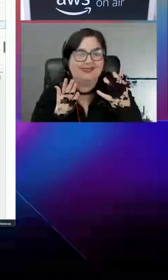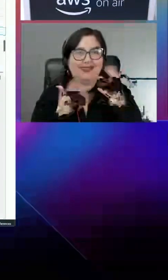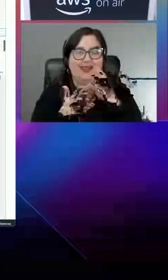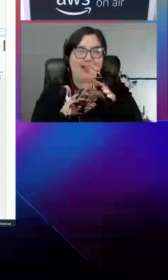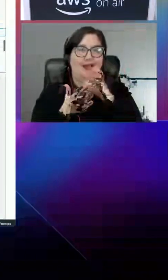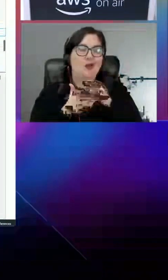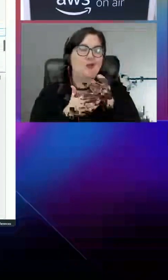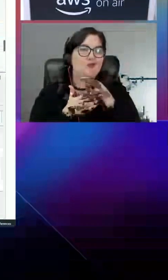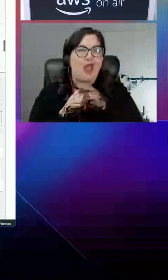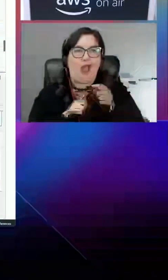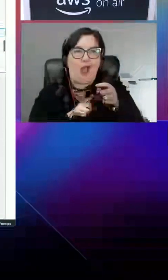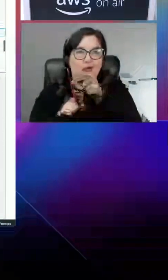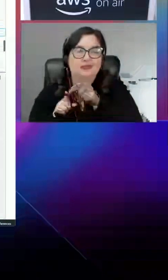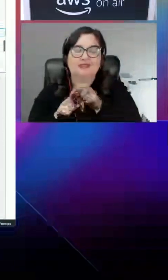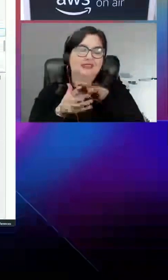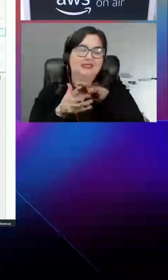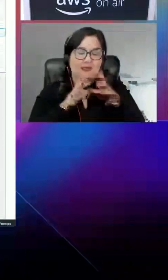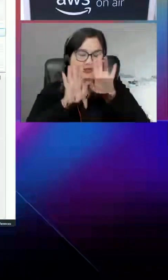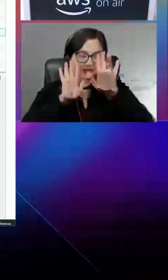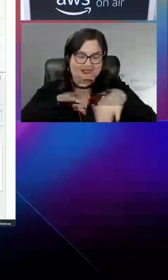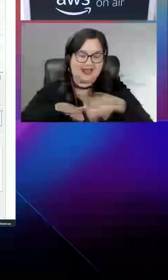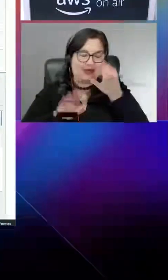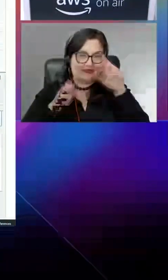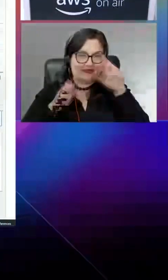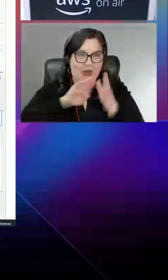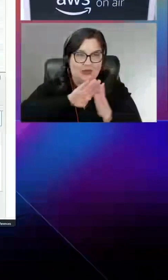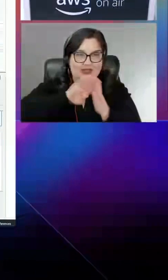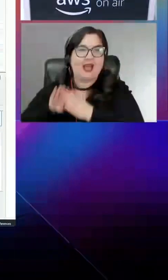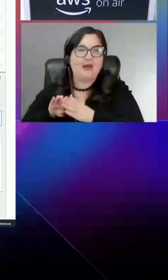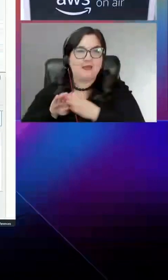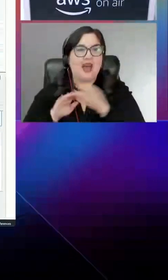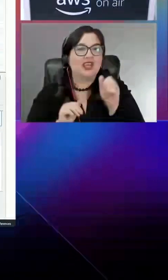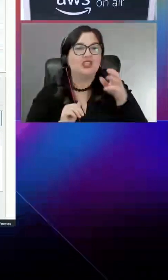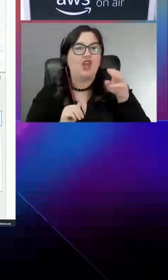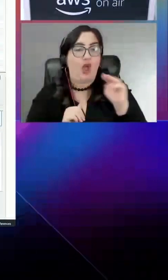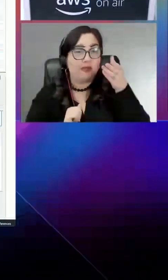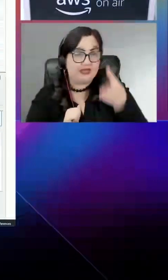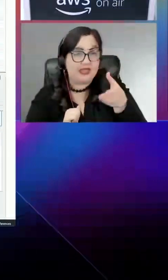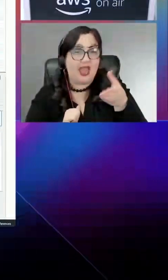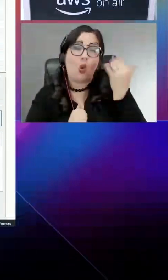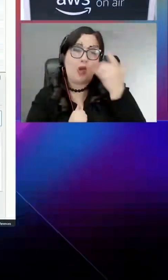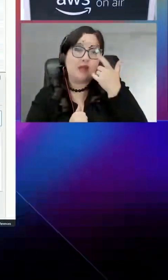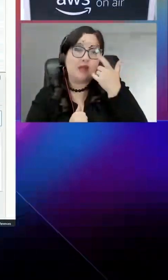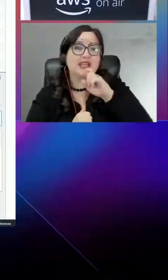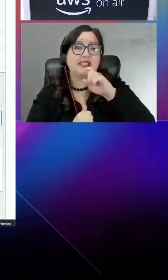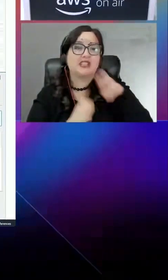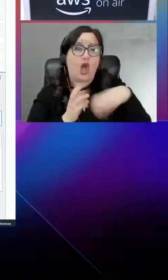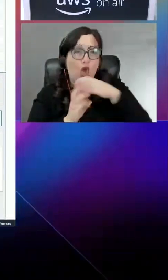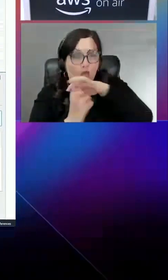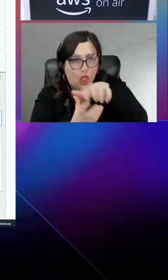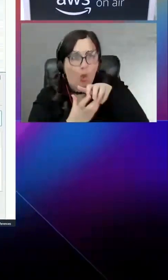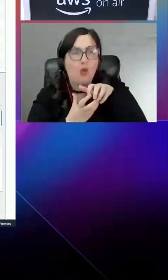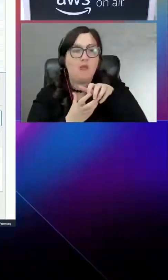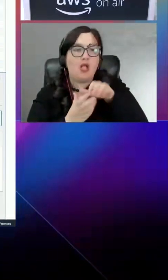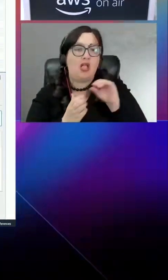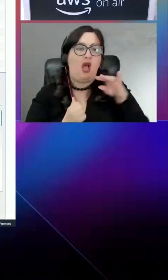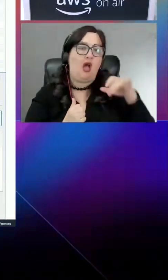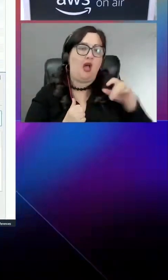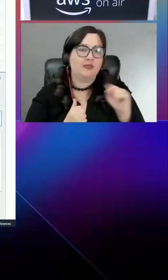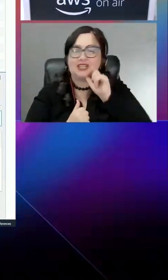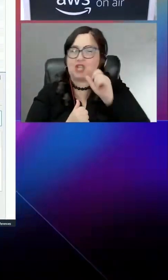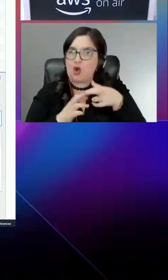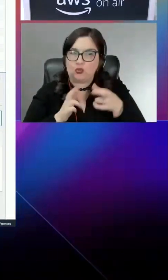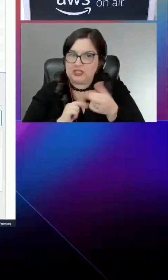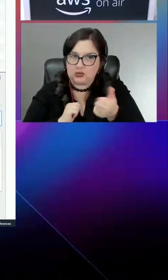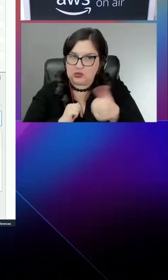So I'm not going to worry about it. But yeah, there is an ARN in the route table, and that's because it's a global object and not a regional object anymore. Oh, wow. So there's some interesting things we've done with